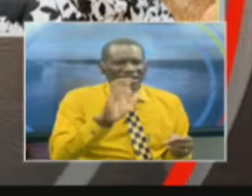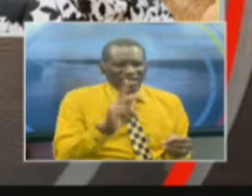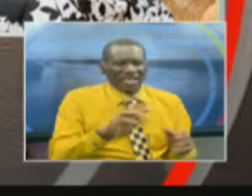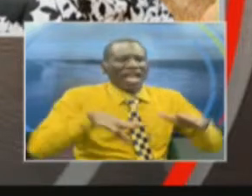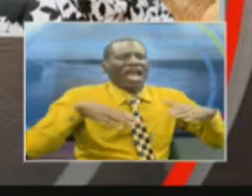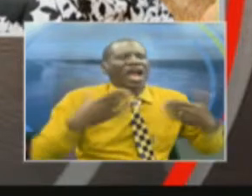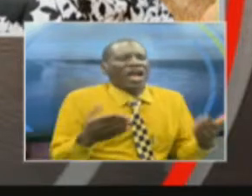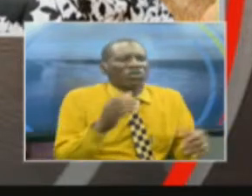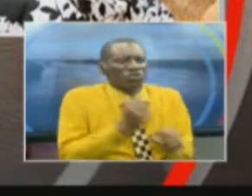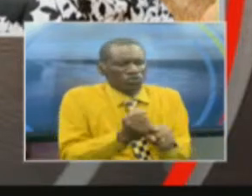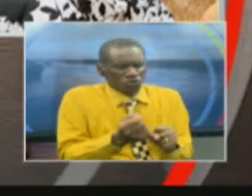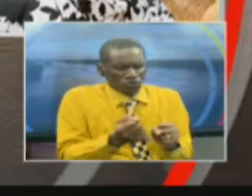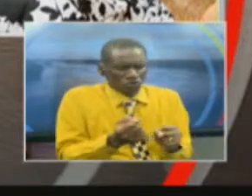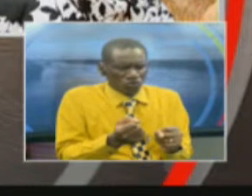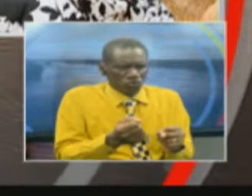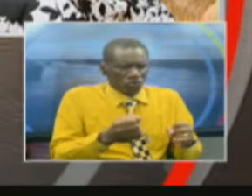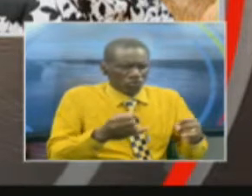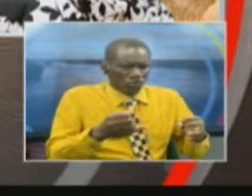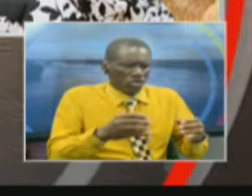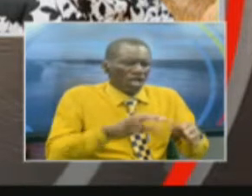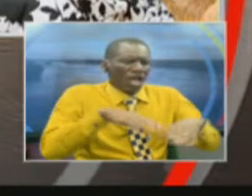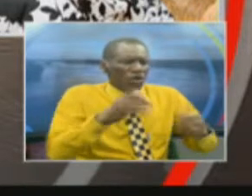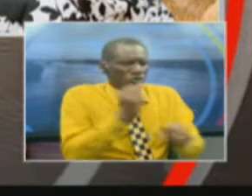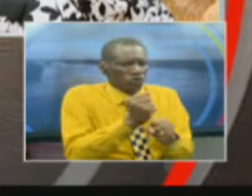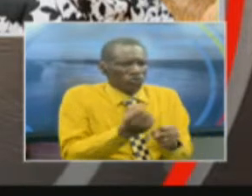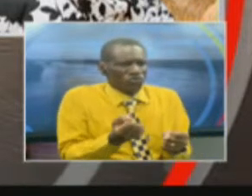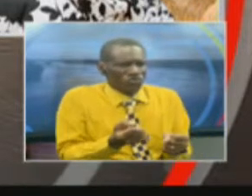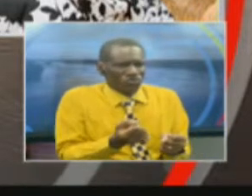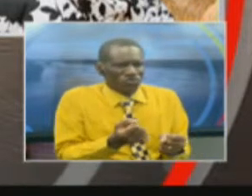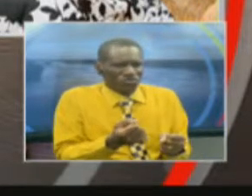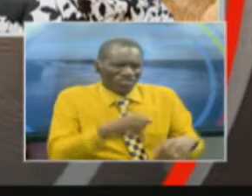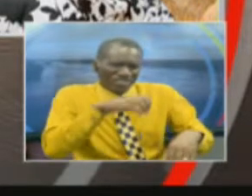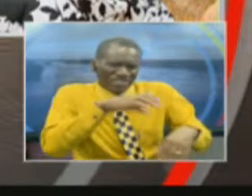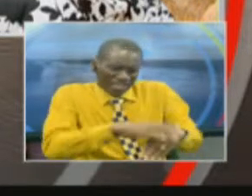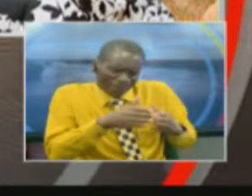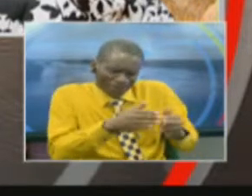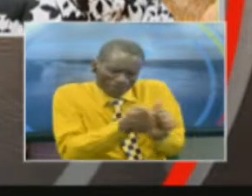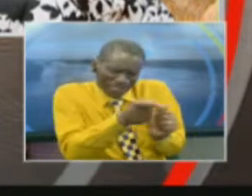you maneuver the intimacy department?